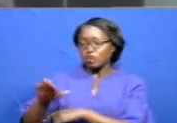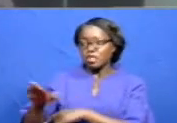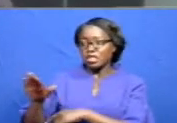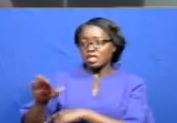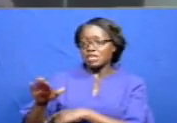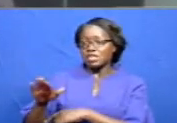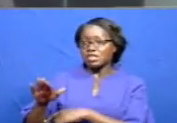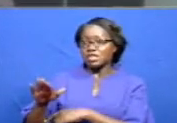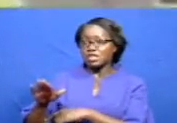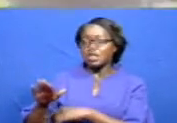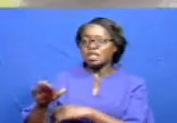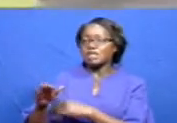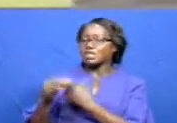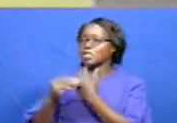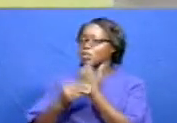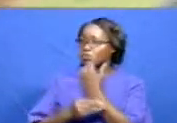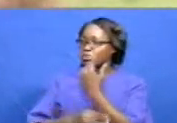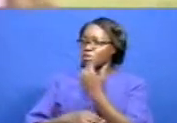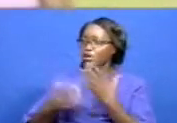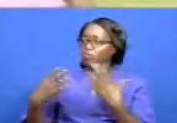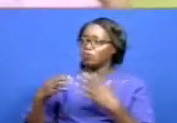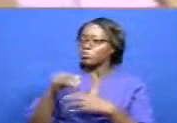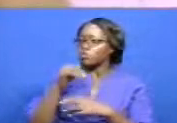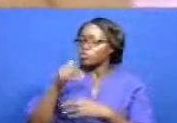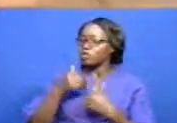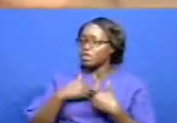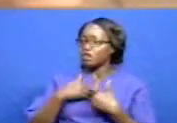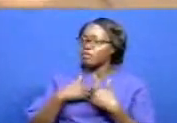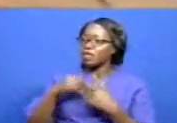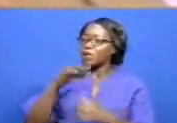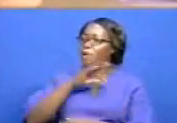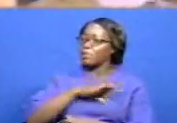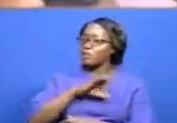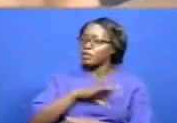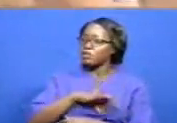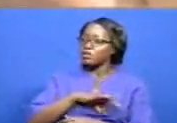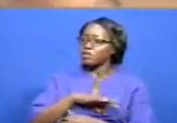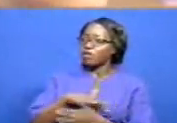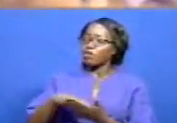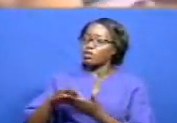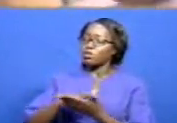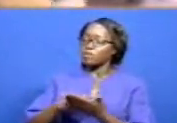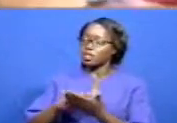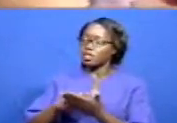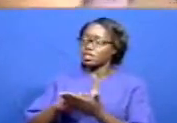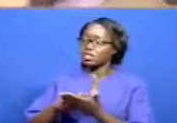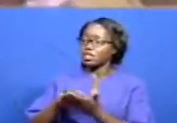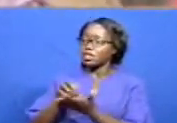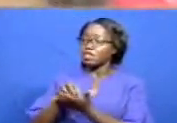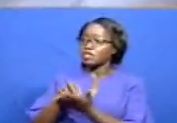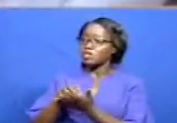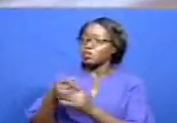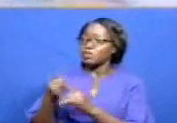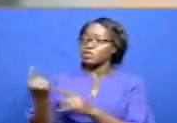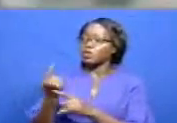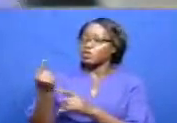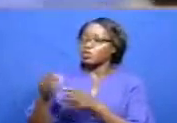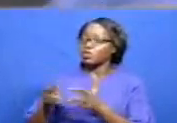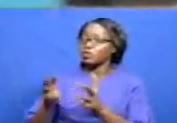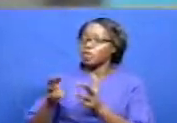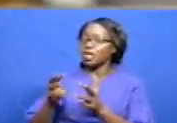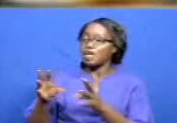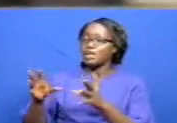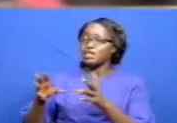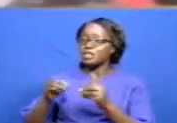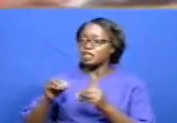are underserved, where people don't have the benefit of terrestrial base stations, that the only way they can receive a data signal, a